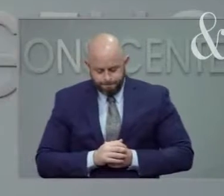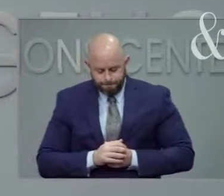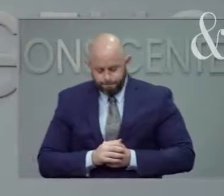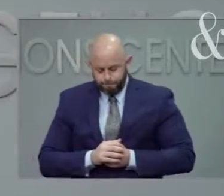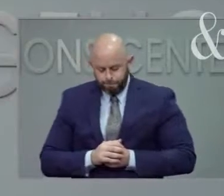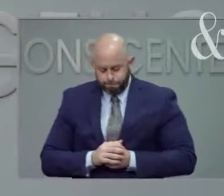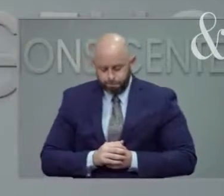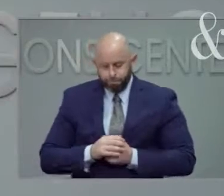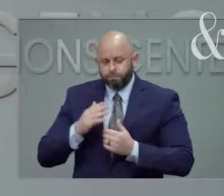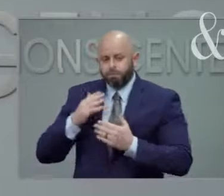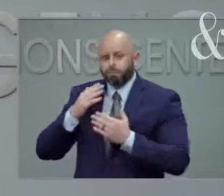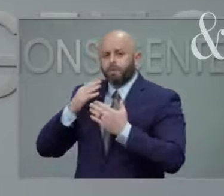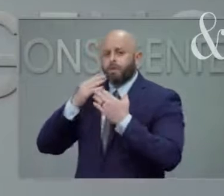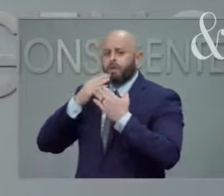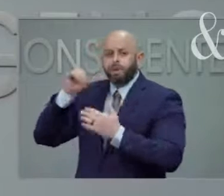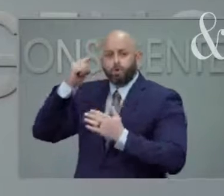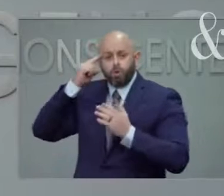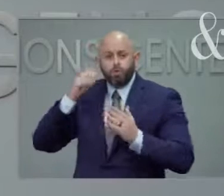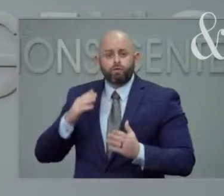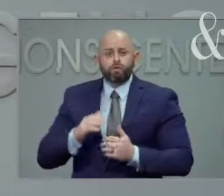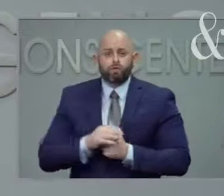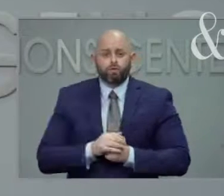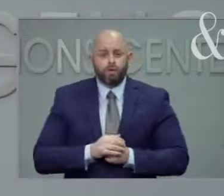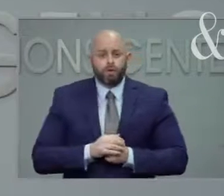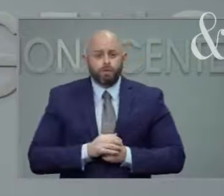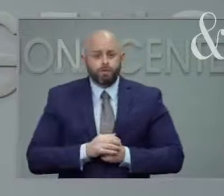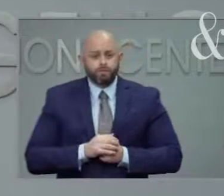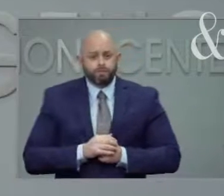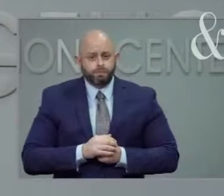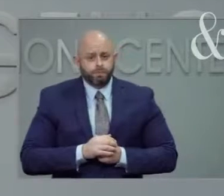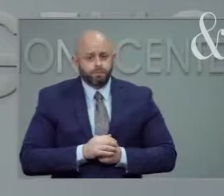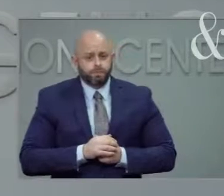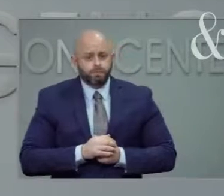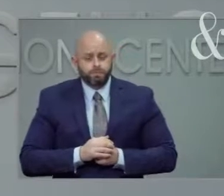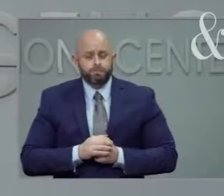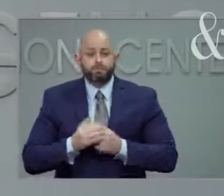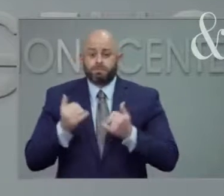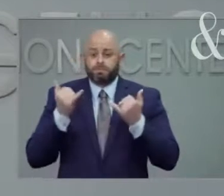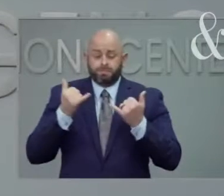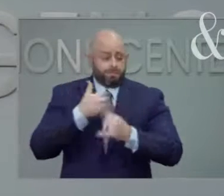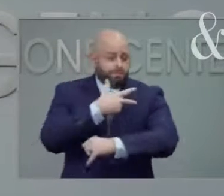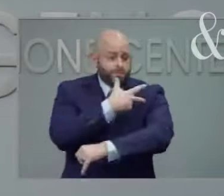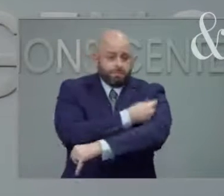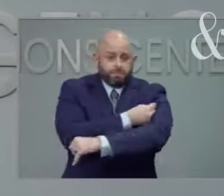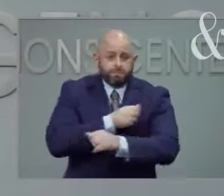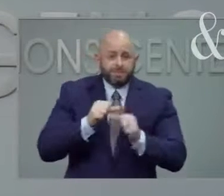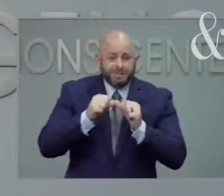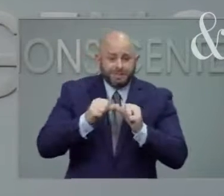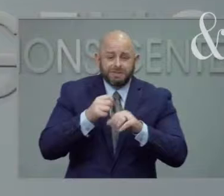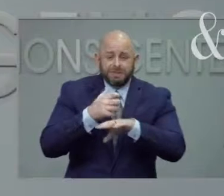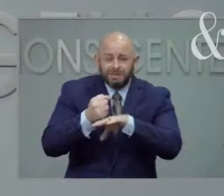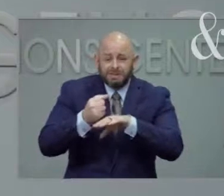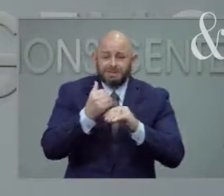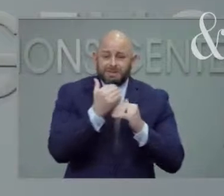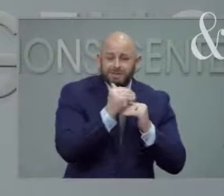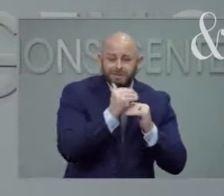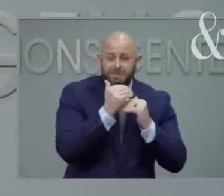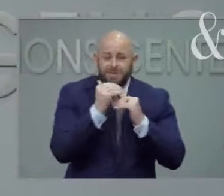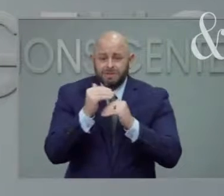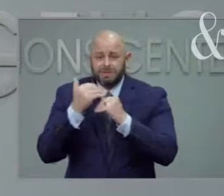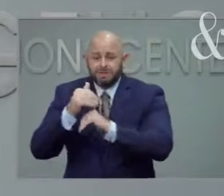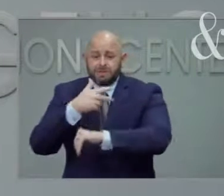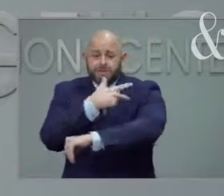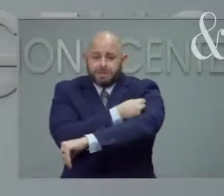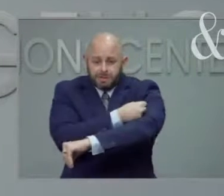Thank you, Governor. As Governor Cooper noted, because vaccine supply continues to be so limited and our